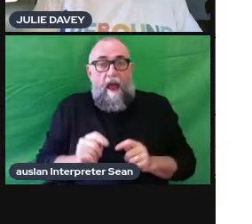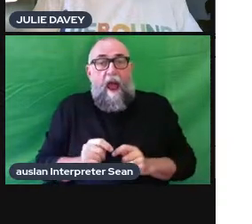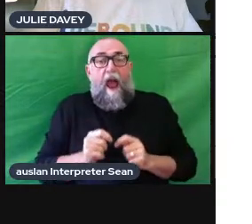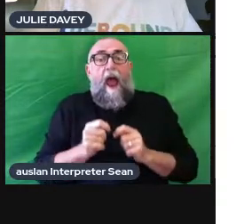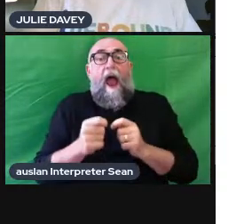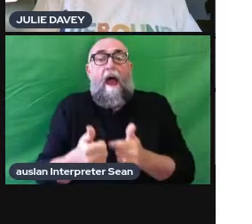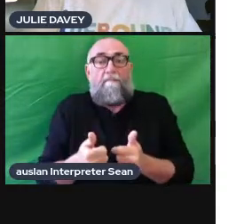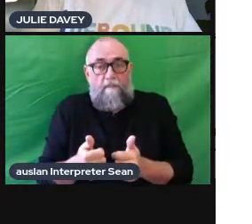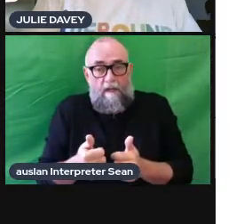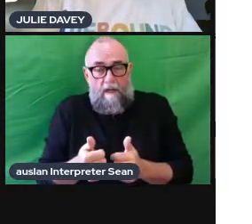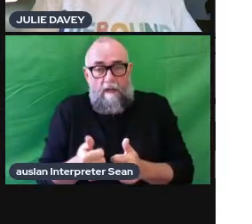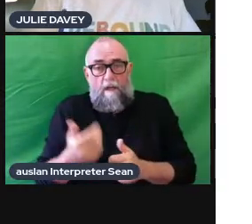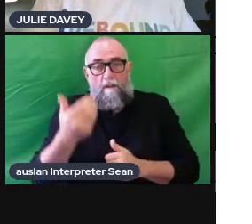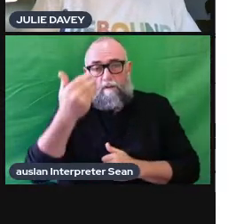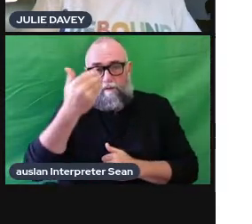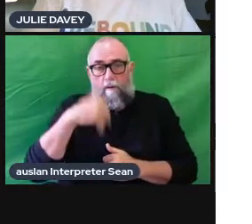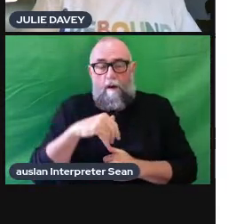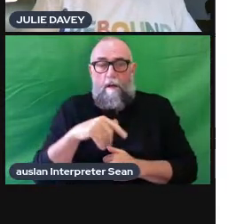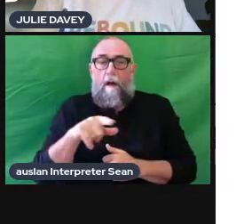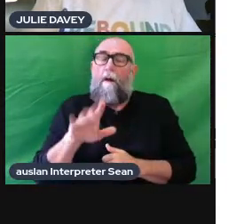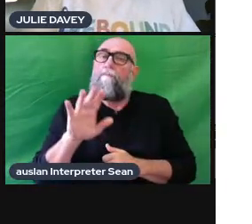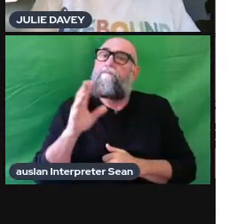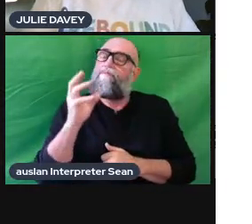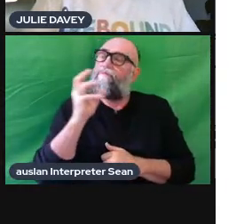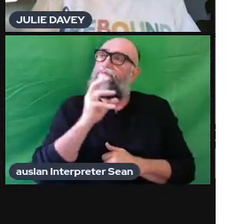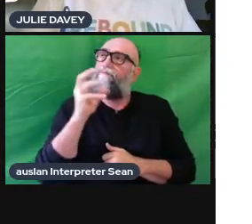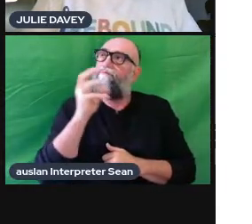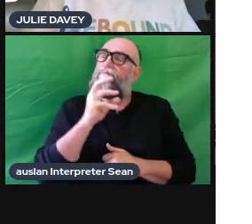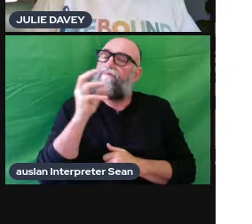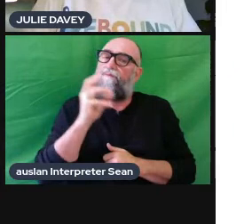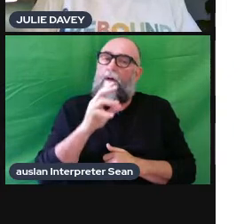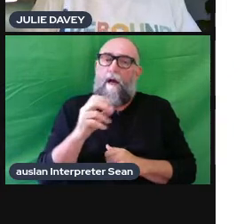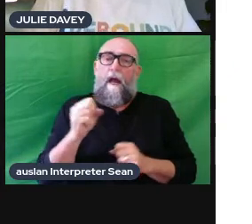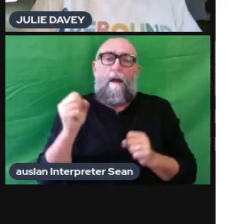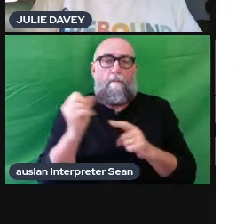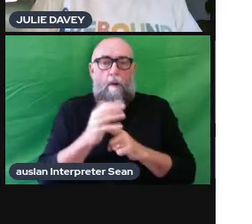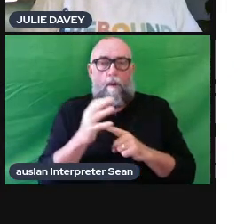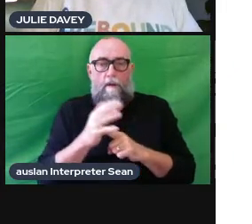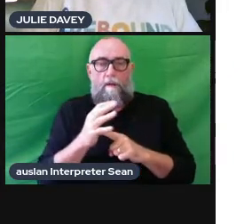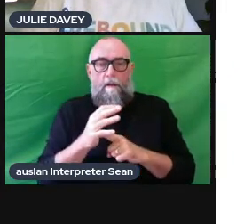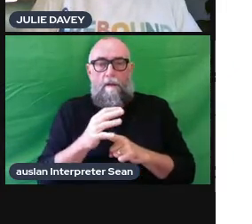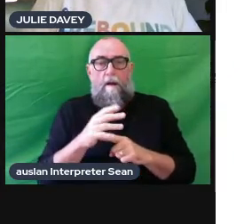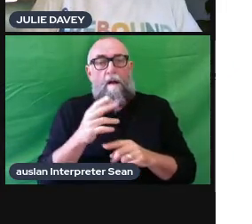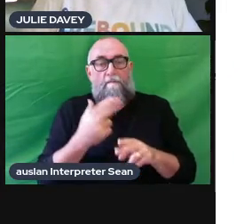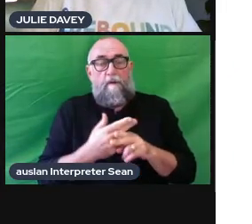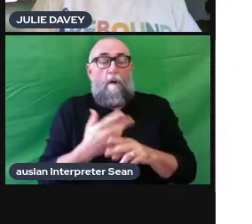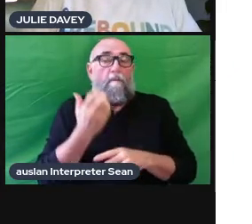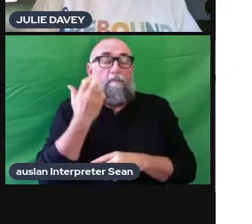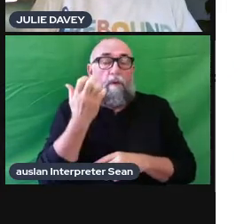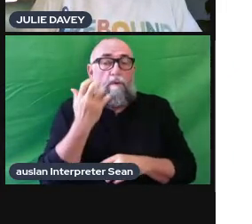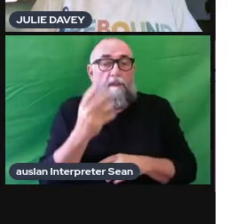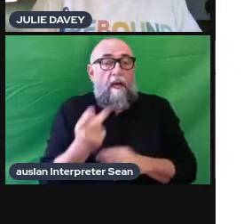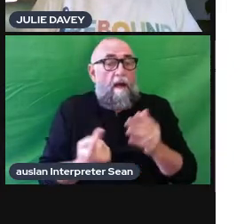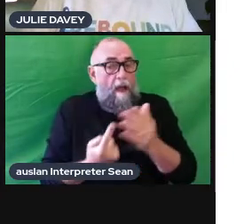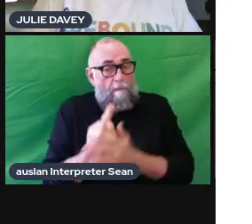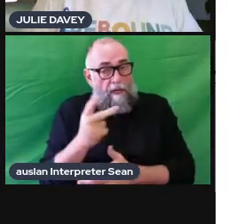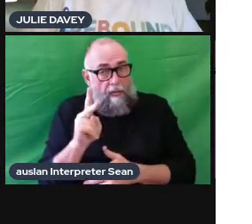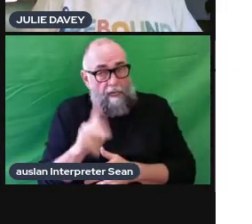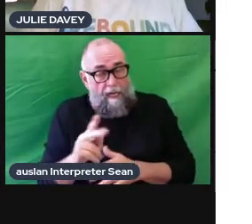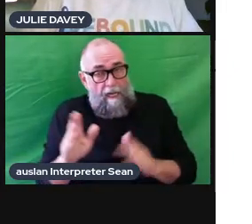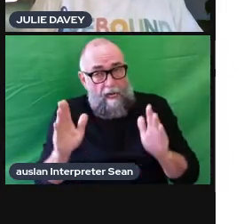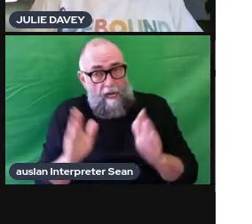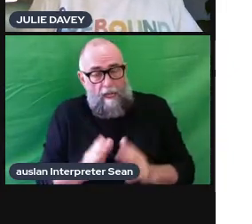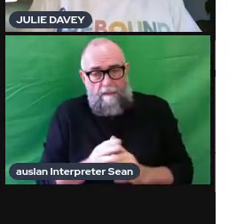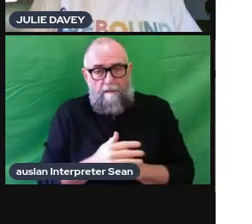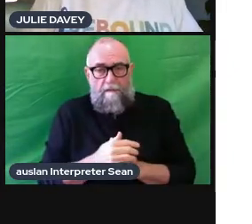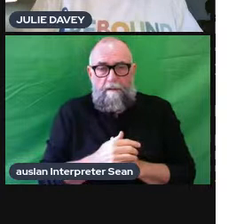very important in terms of actually preventing further strokes and just living well. And the final section is the hints and